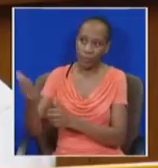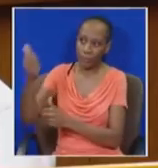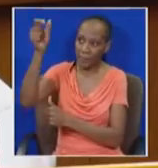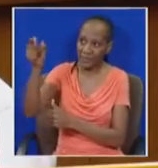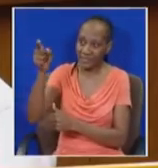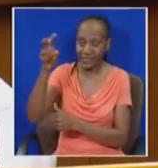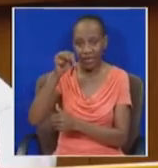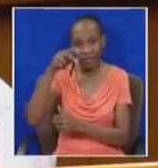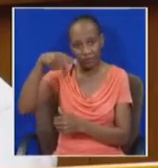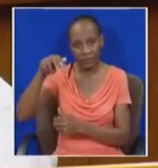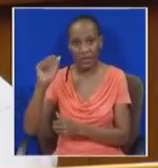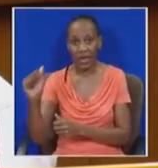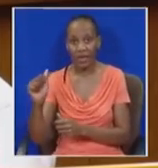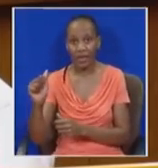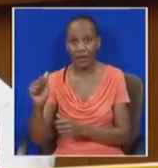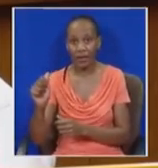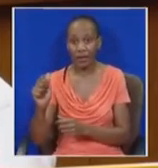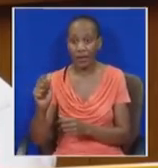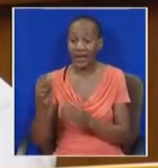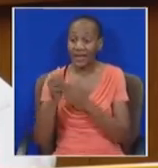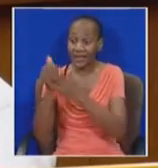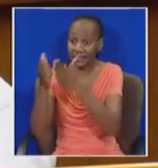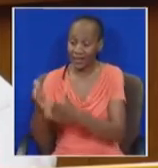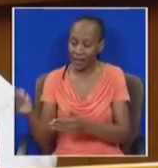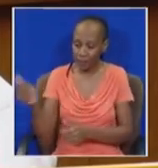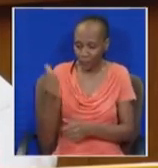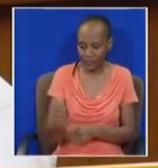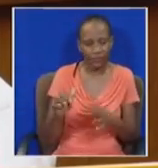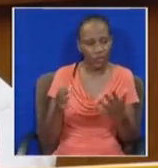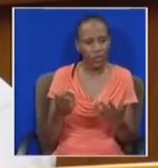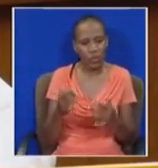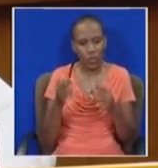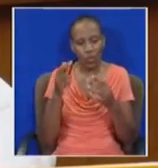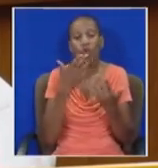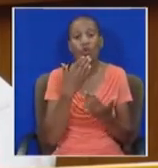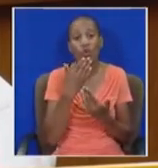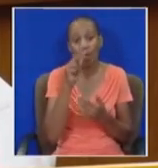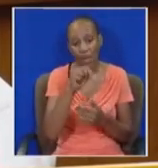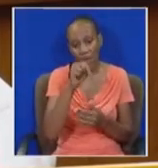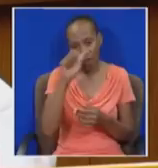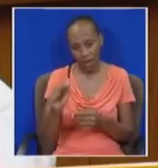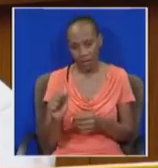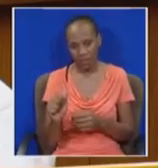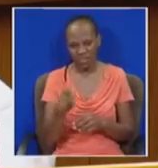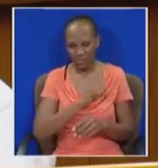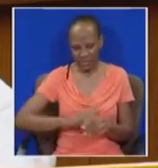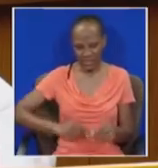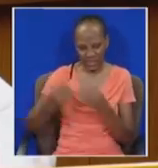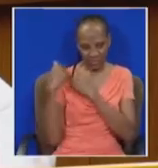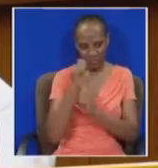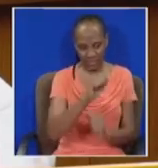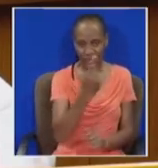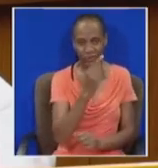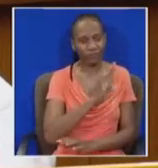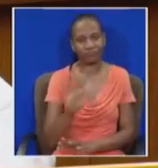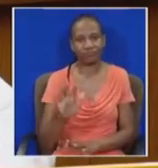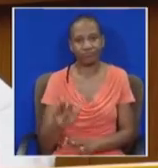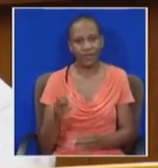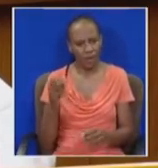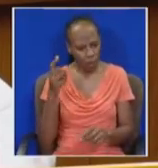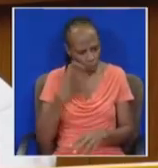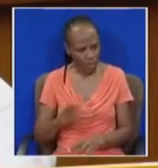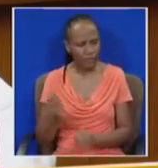appointed by the National Assembly and not the President alone. This will provide the best safeguard of the institution against